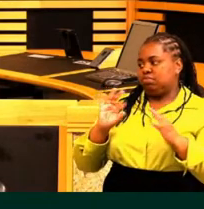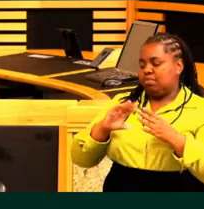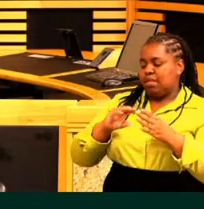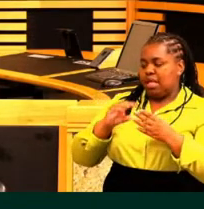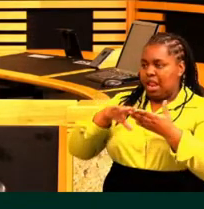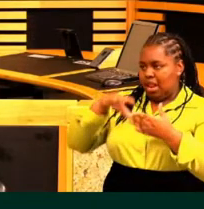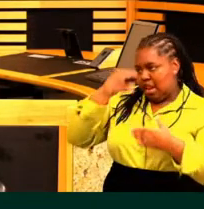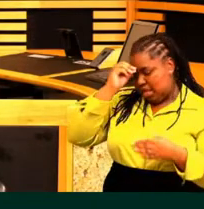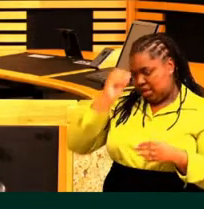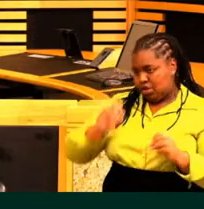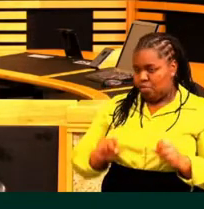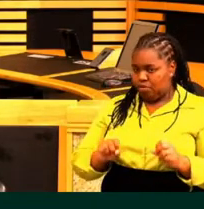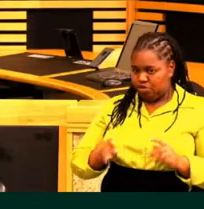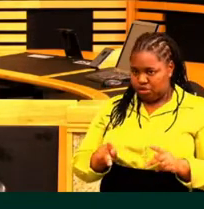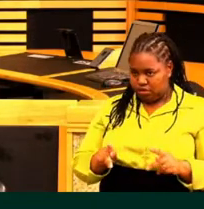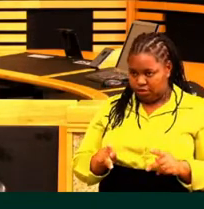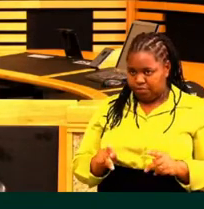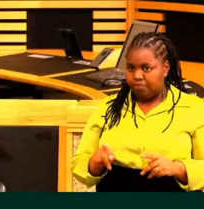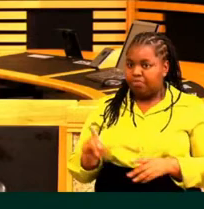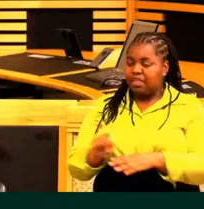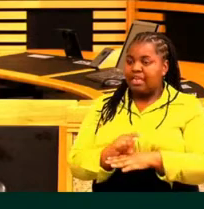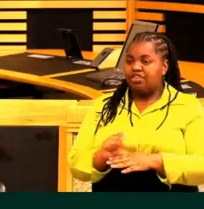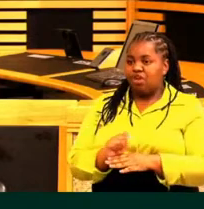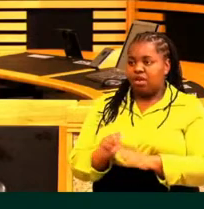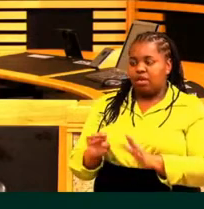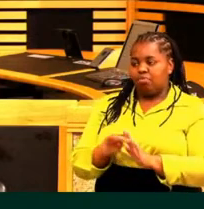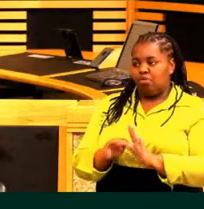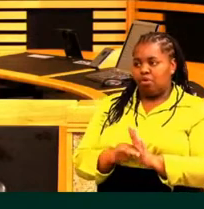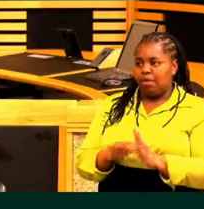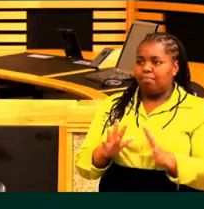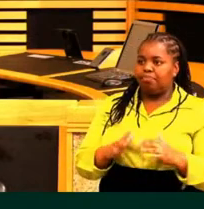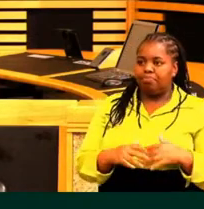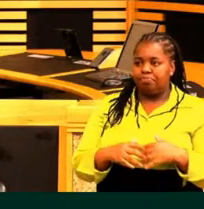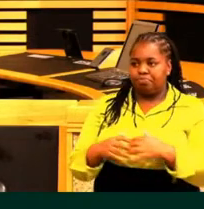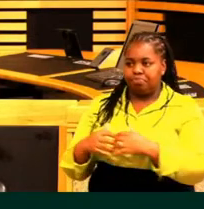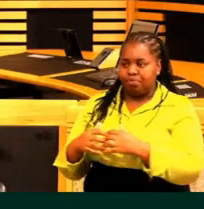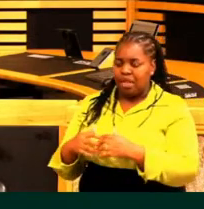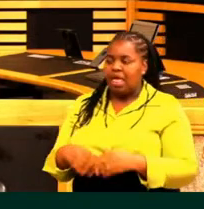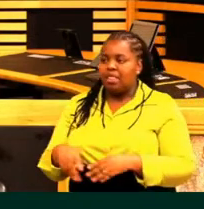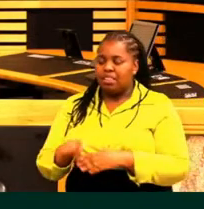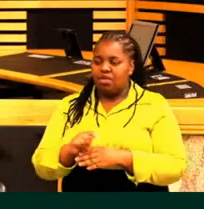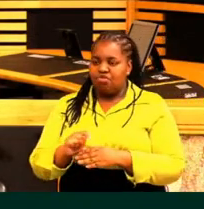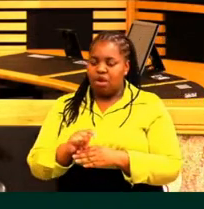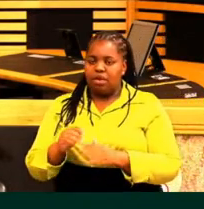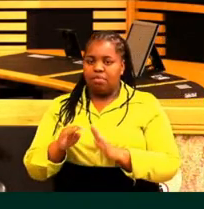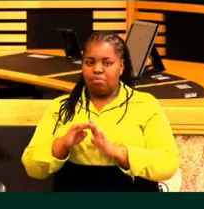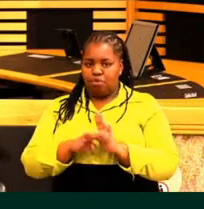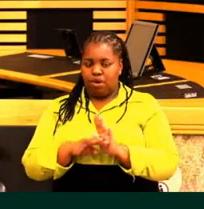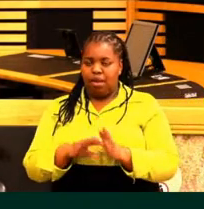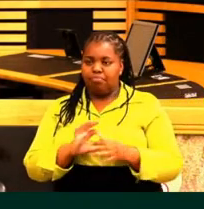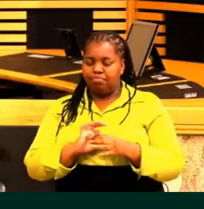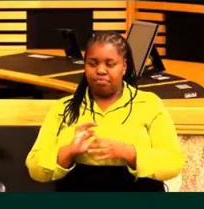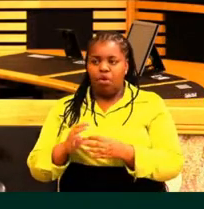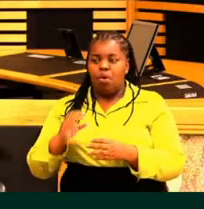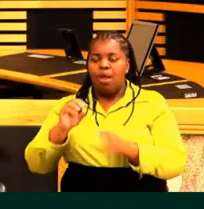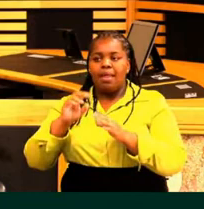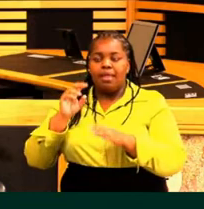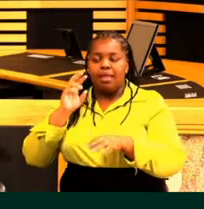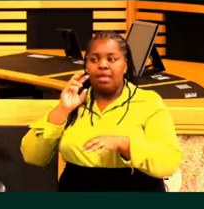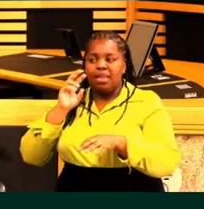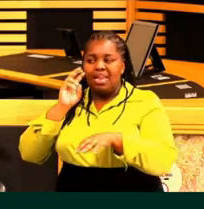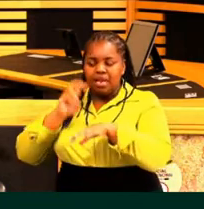opportunities vocational training programs develop vocational training programs aligned with Market needs to provide